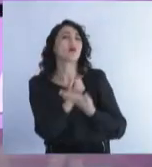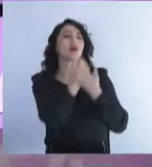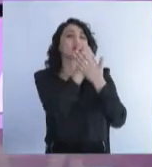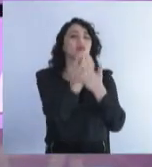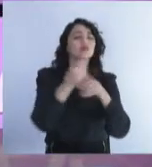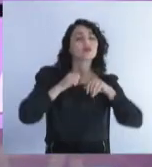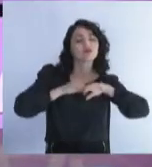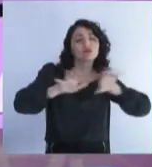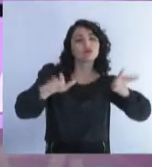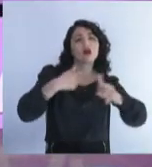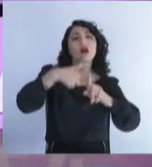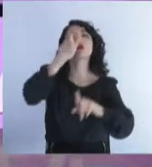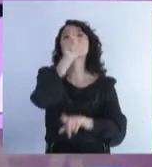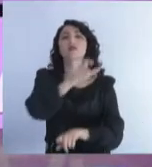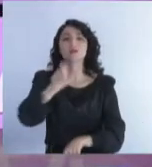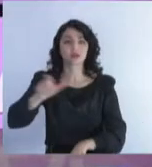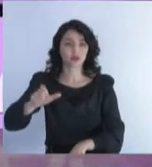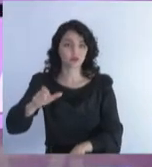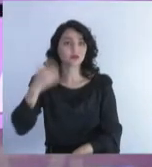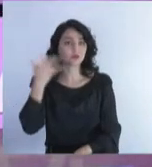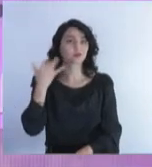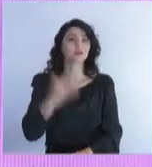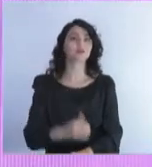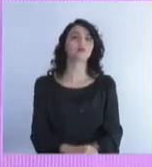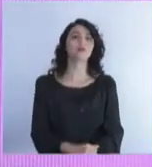the well-being in other people.